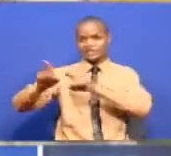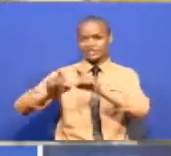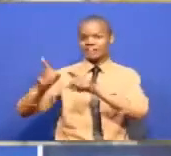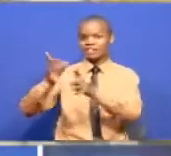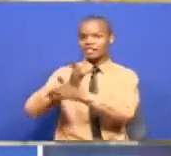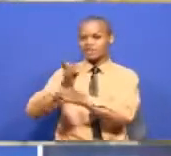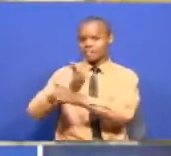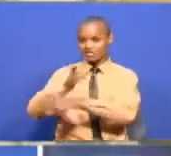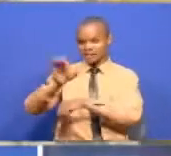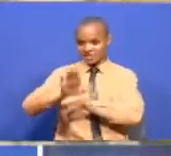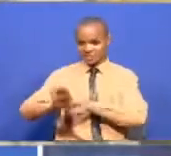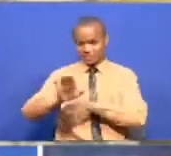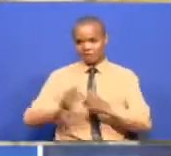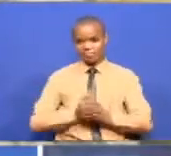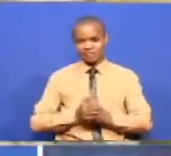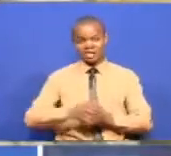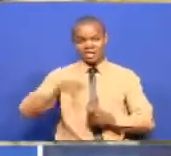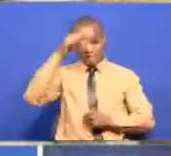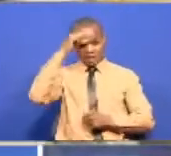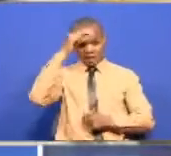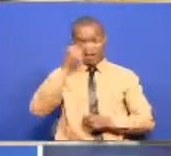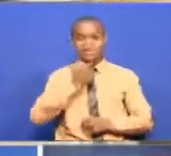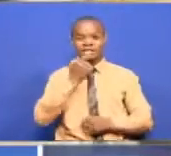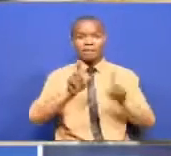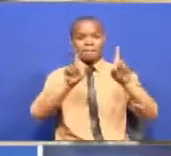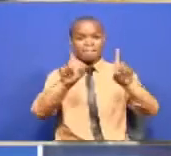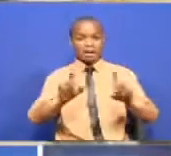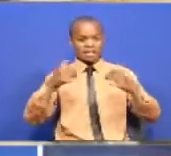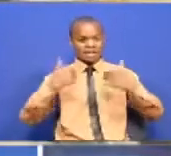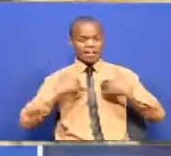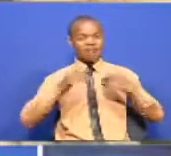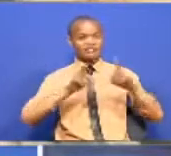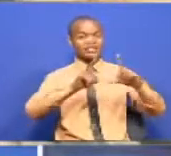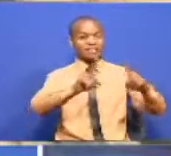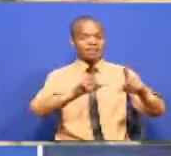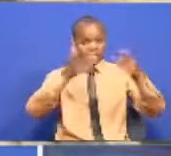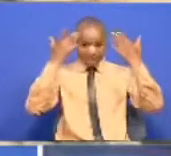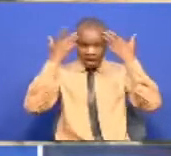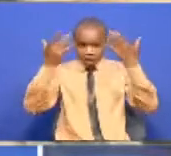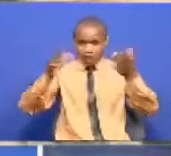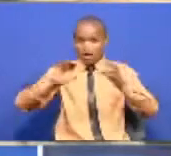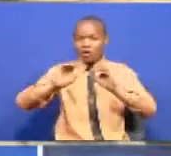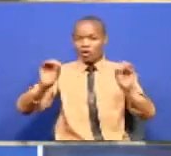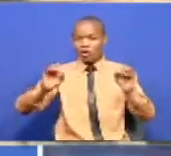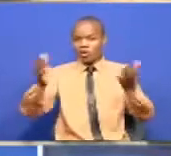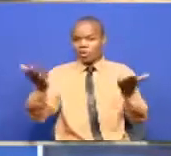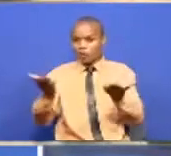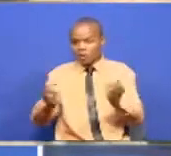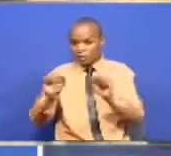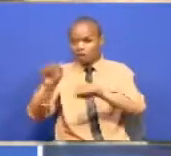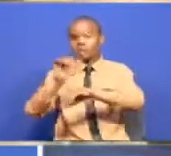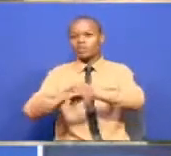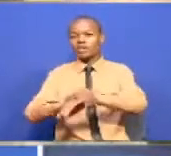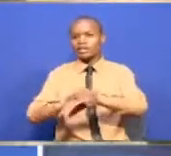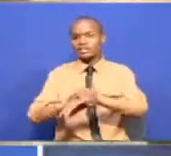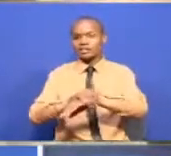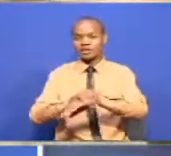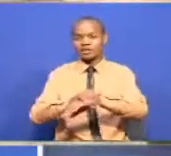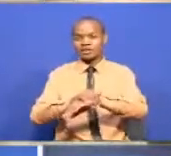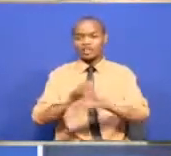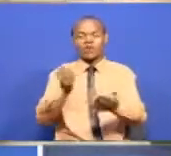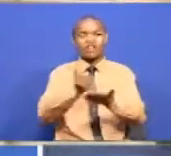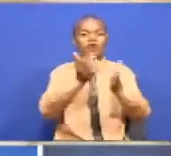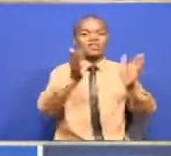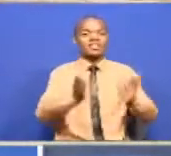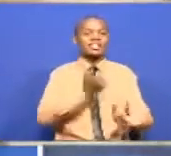The government said that we should have clearance forms. We don't know where to get those forms. We've been to agency offices. They are saying they are not